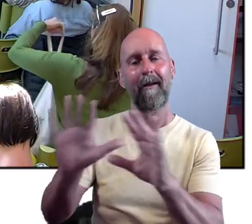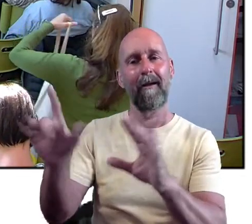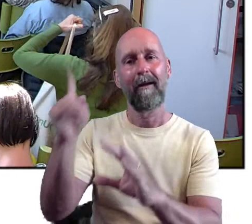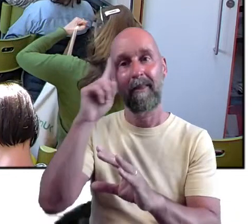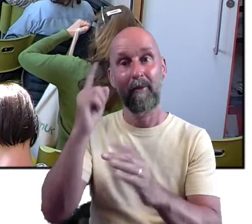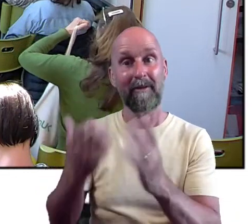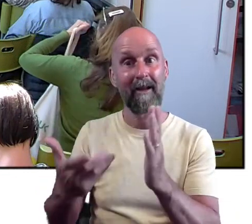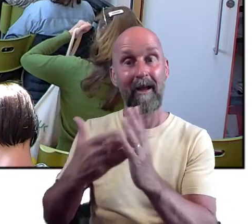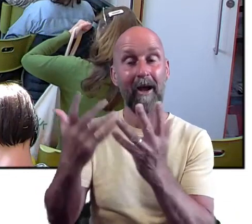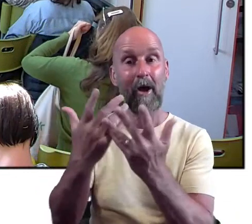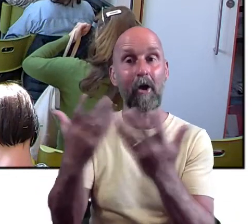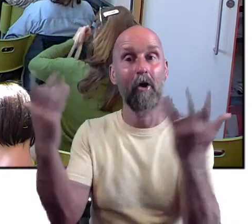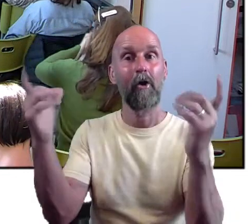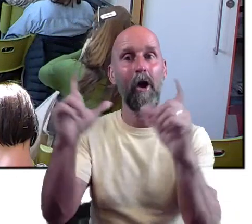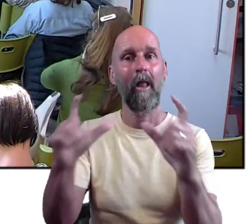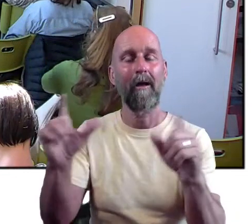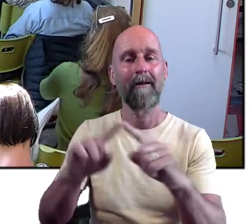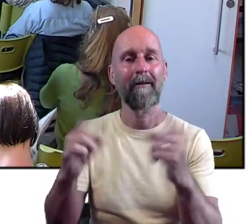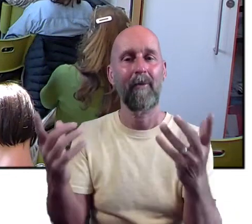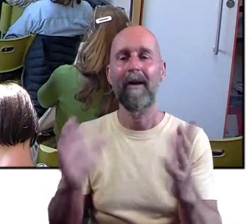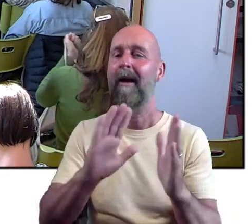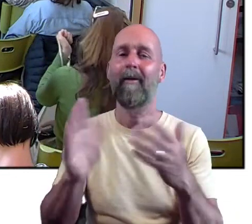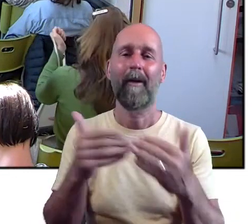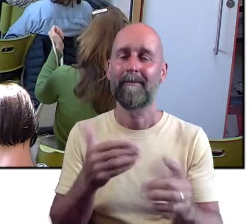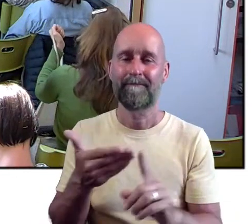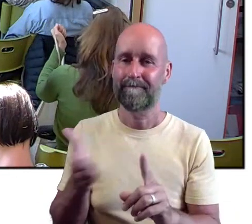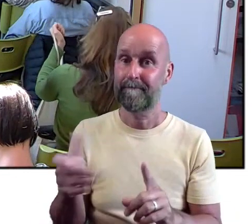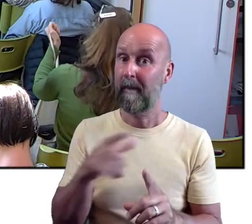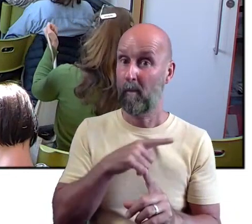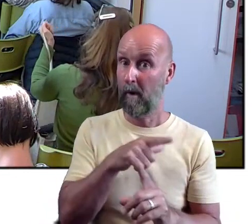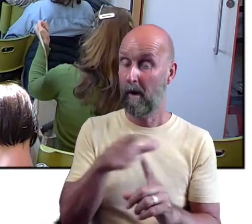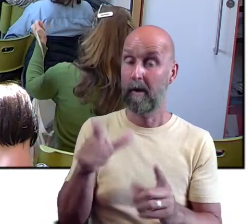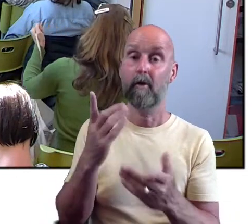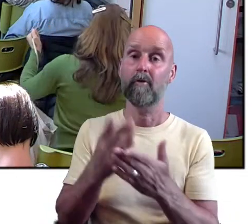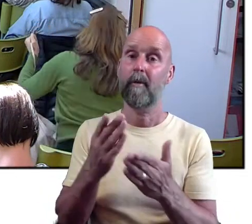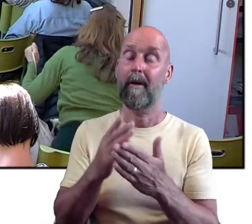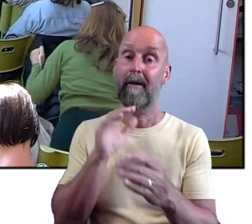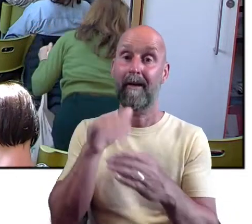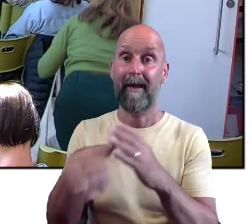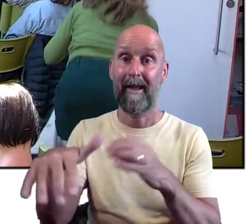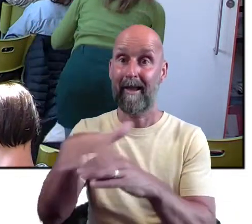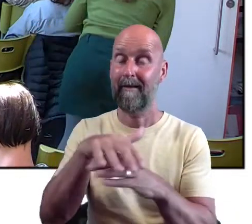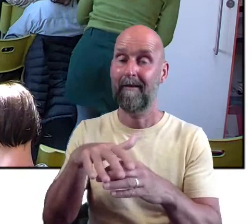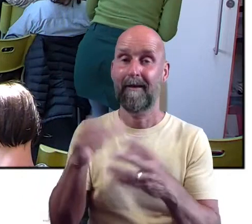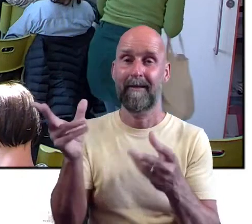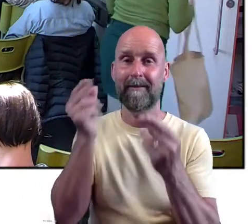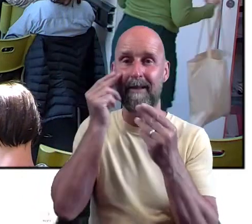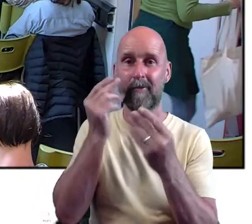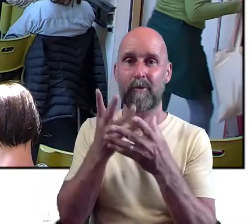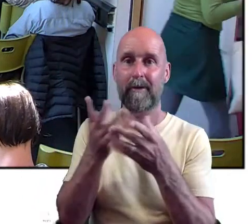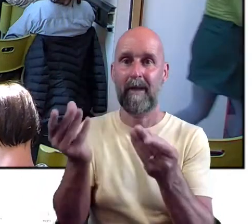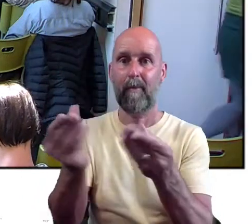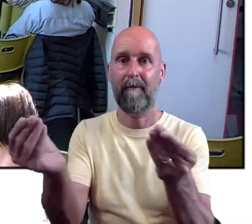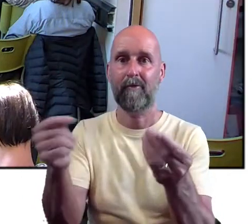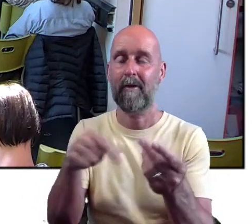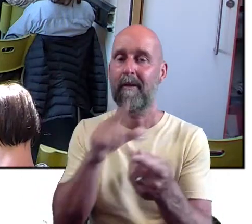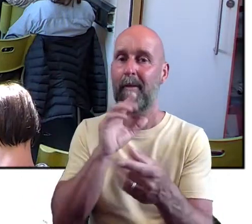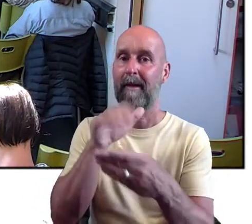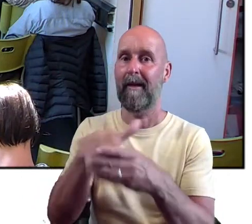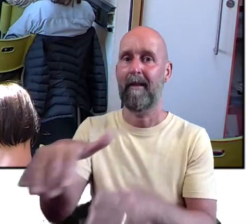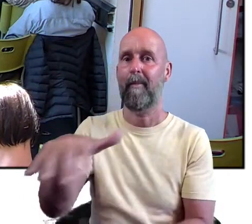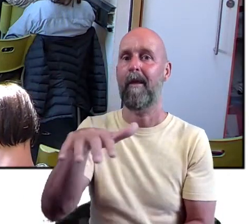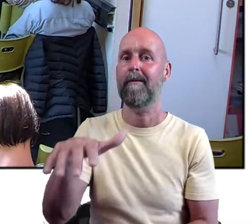different way. Yeah, it's interesting in terms of the sensory deprivation of being in a headset and then actually being physically in a place. Yeah, really